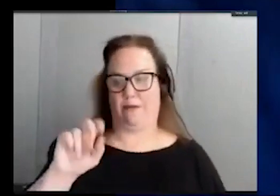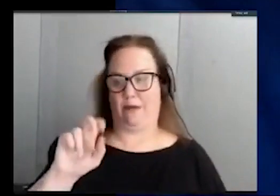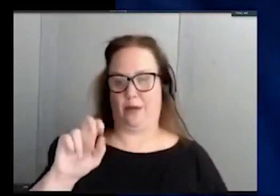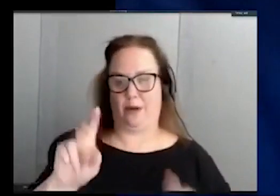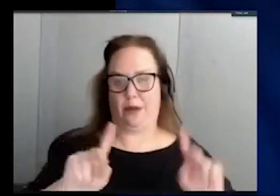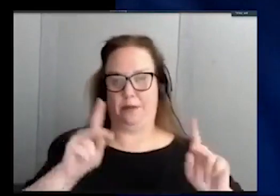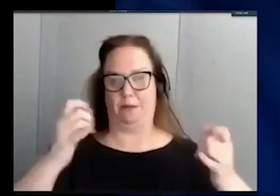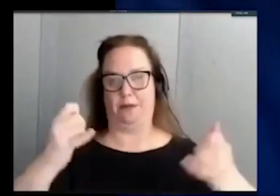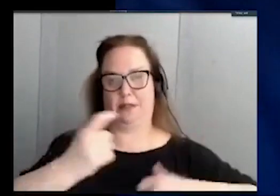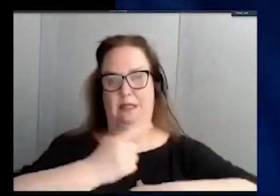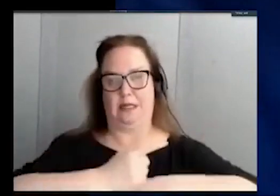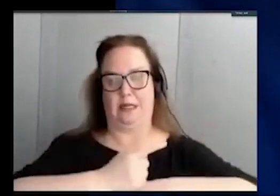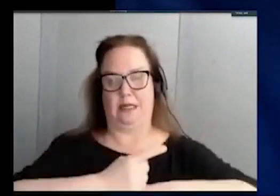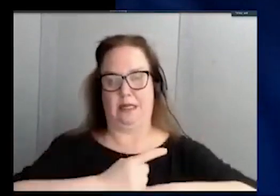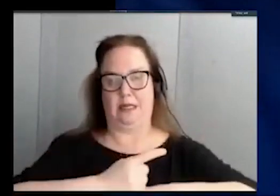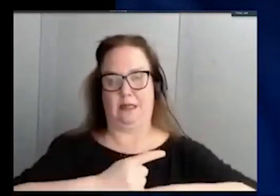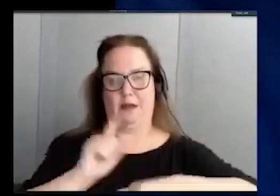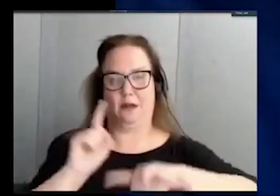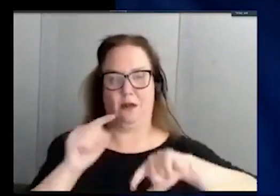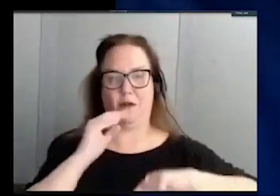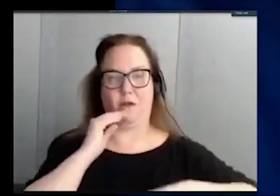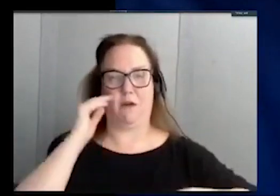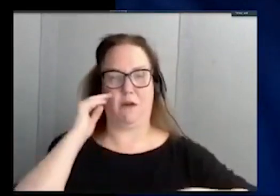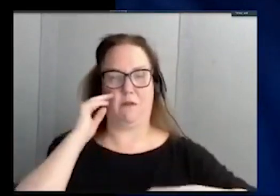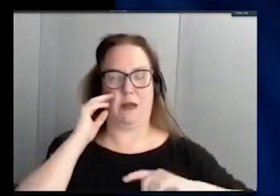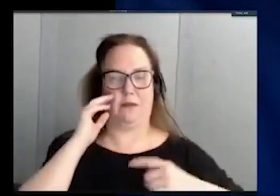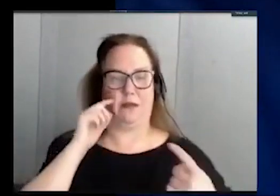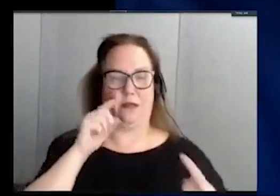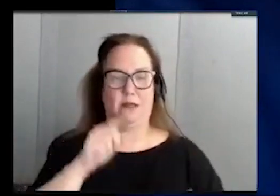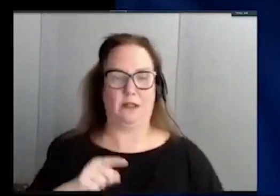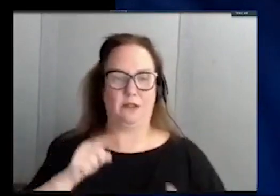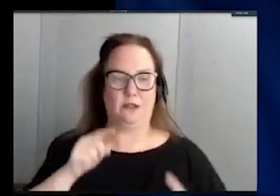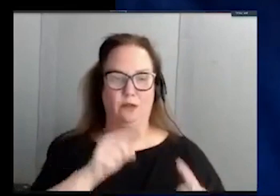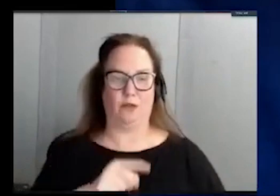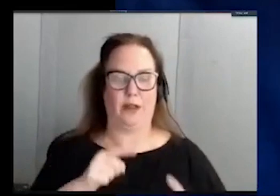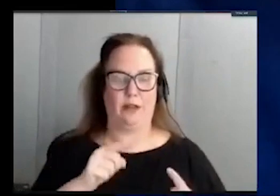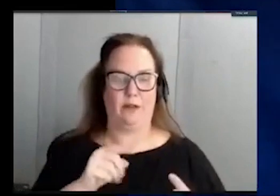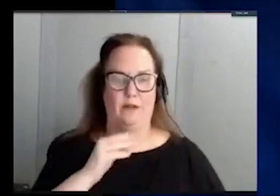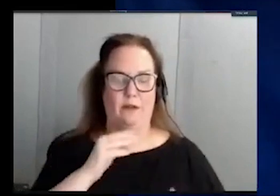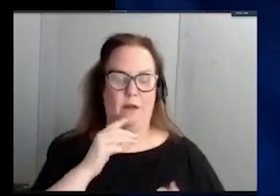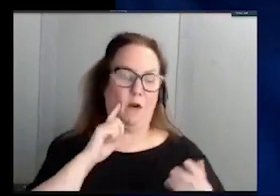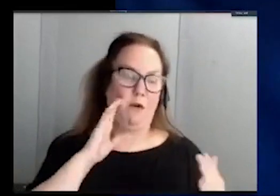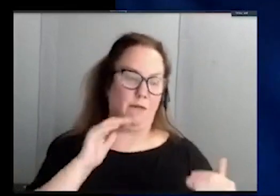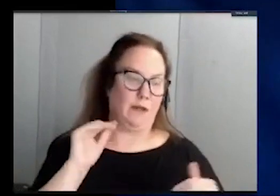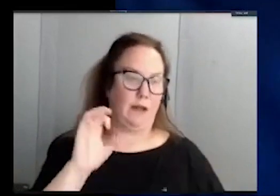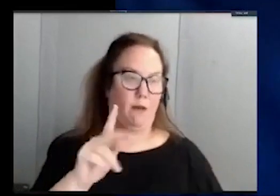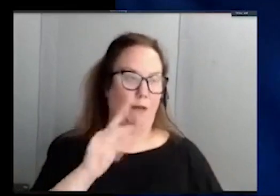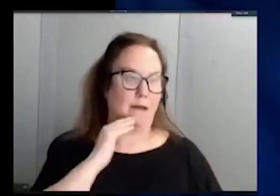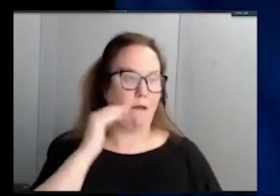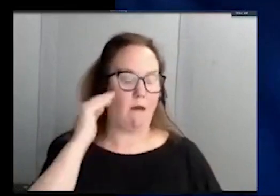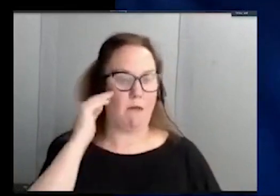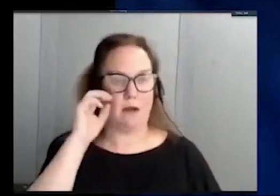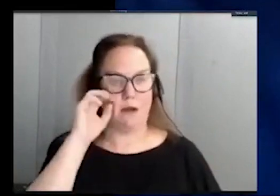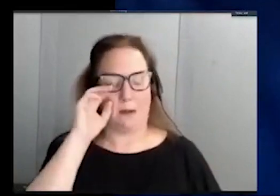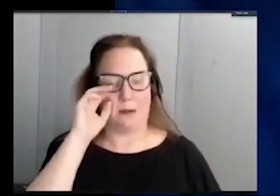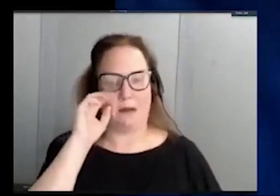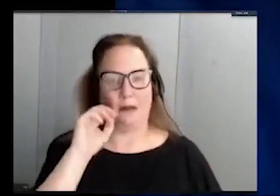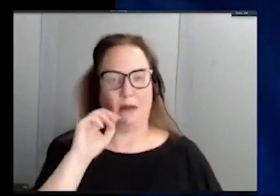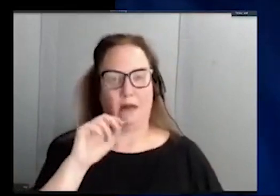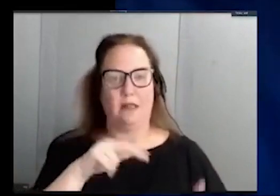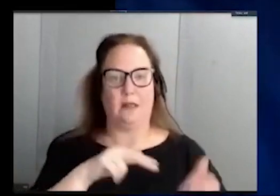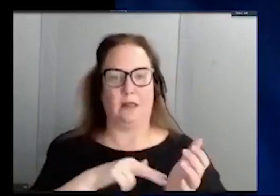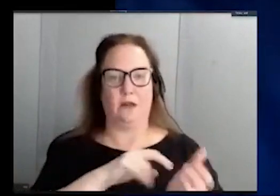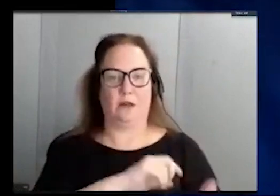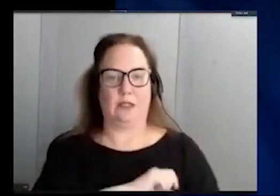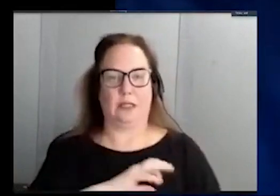today that are going to go home and have a similar struggle, hopefully, if they go home. And, you know, the nursing staff